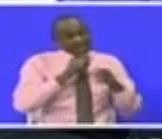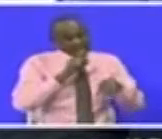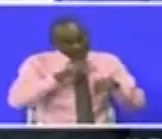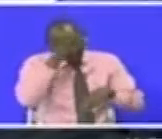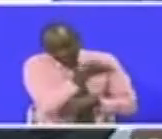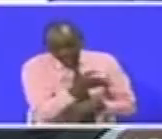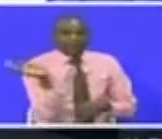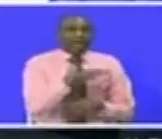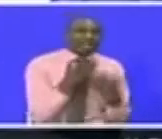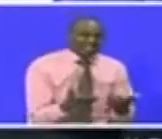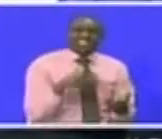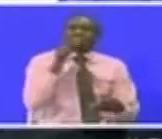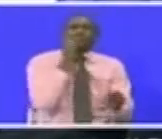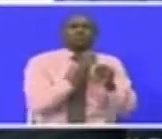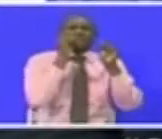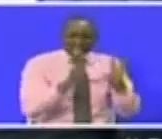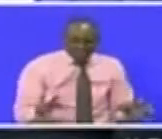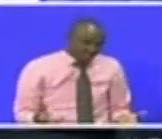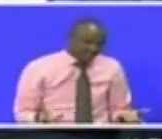in the... I mean, they do nothing. They summon...